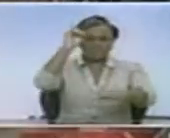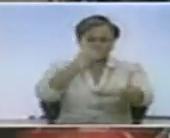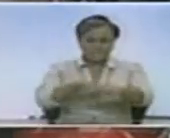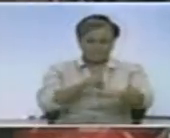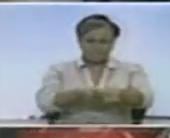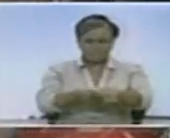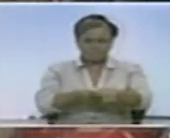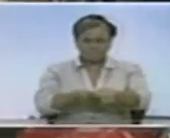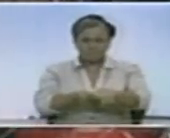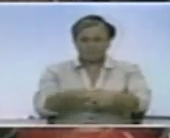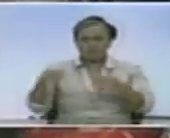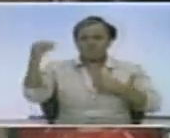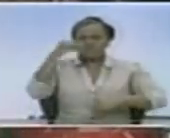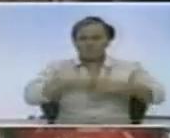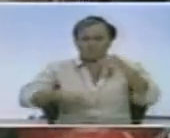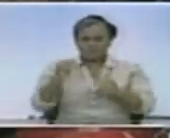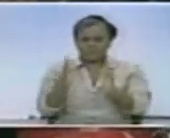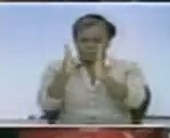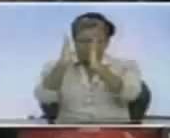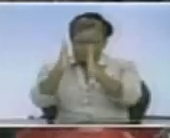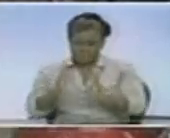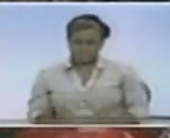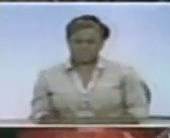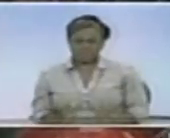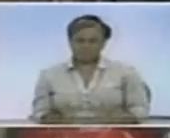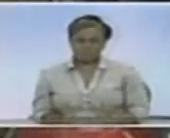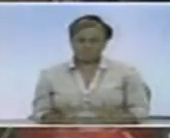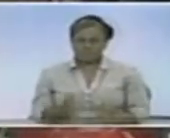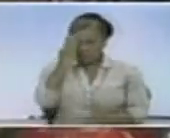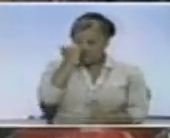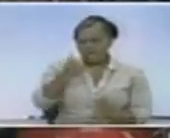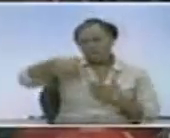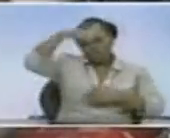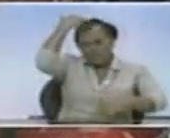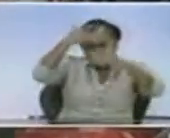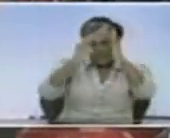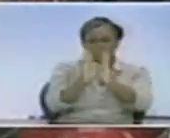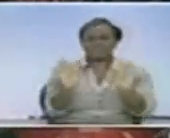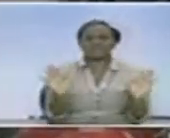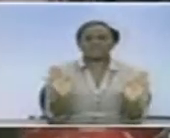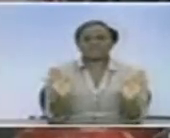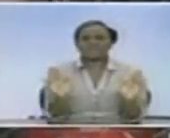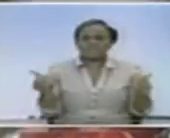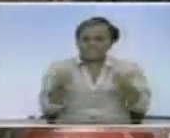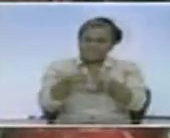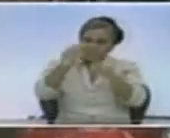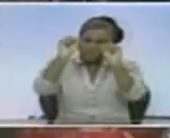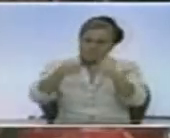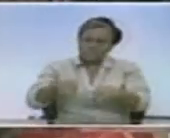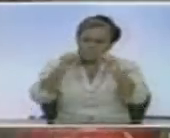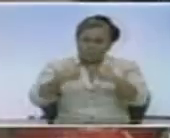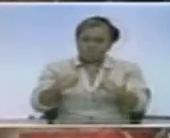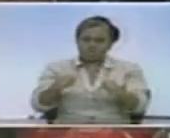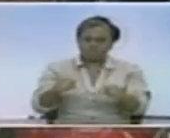when we vote for a person because he is qualified and he is able to hold that position.